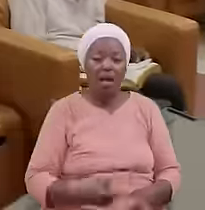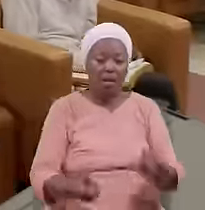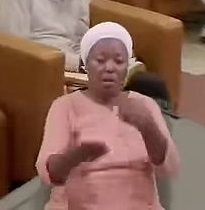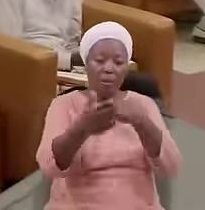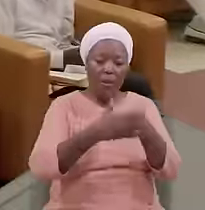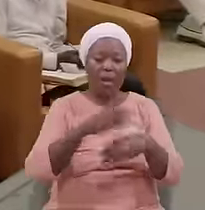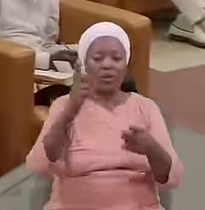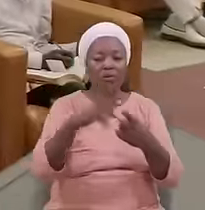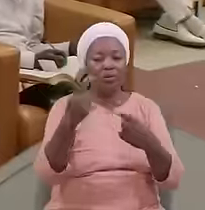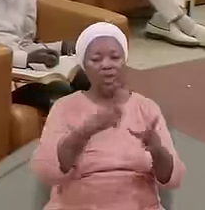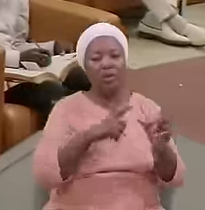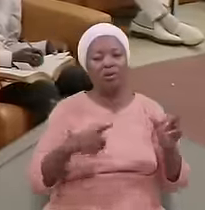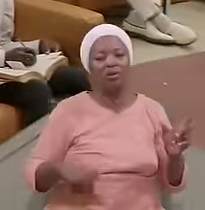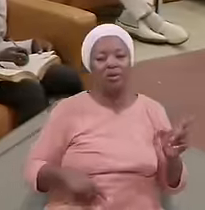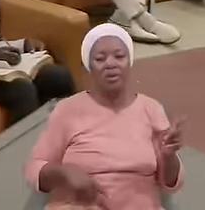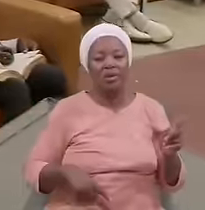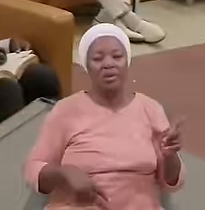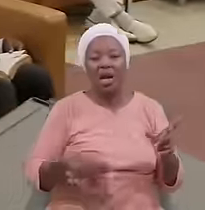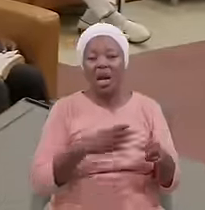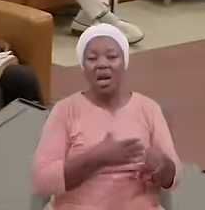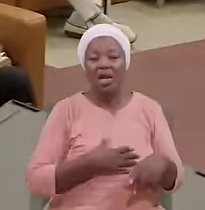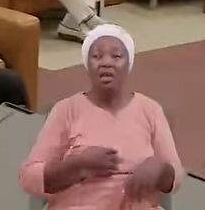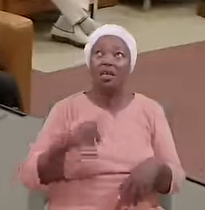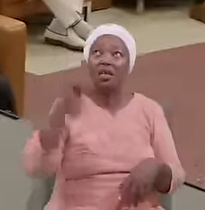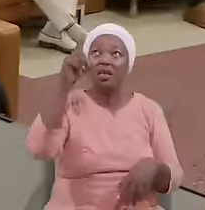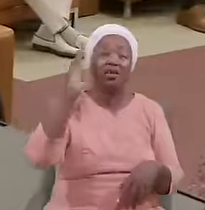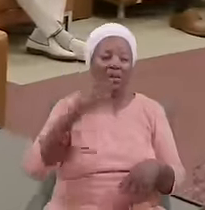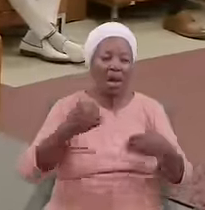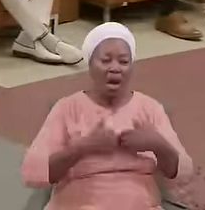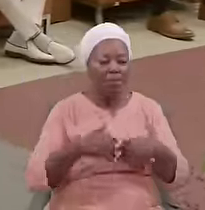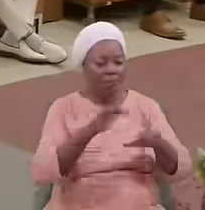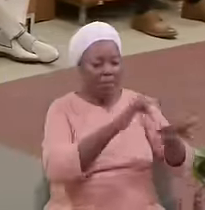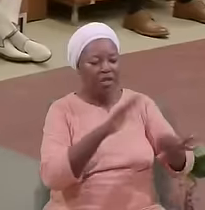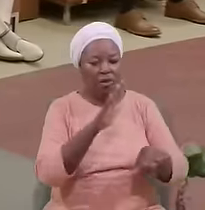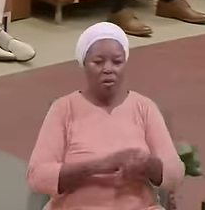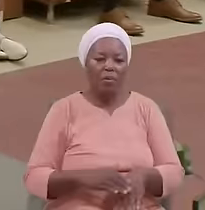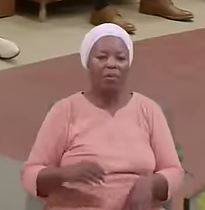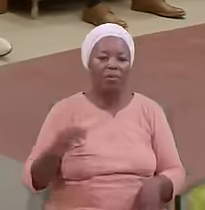return to the Lord, and he will have mercy upon him.